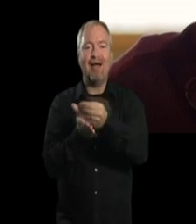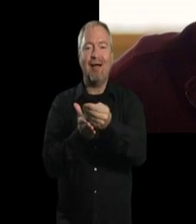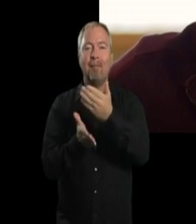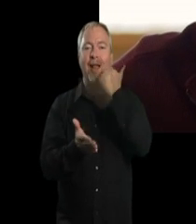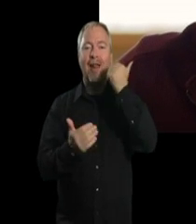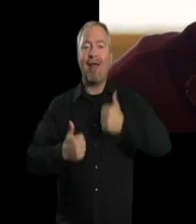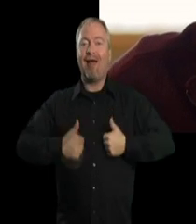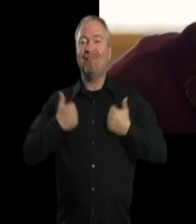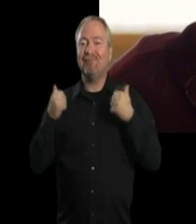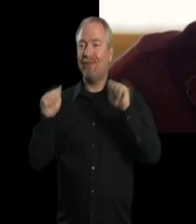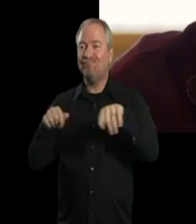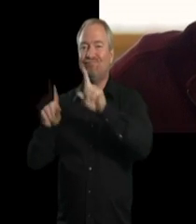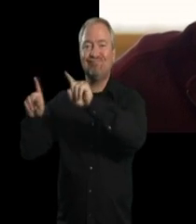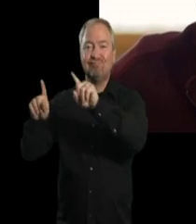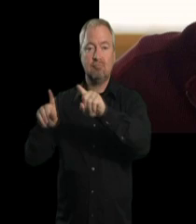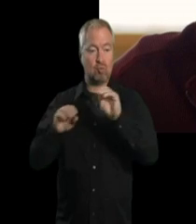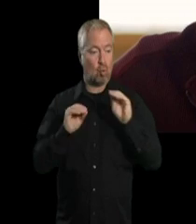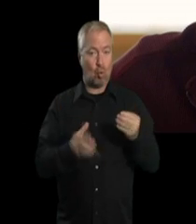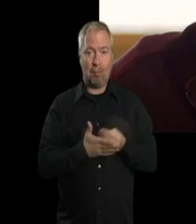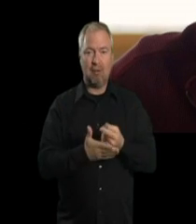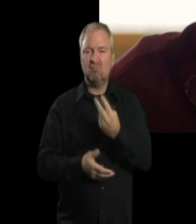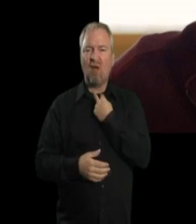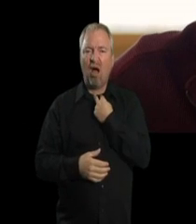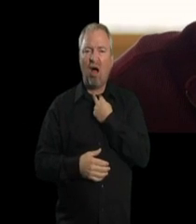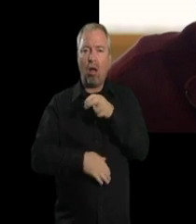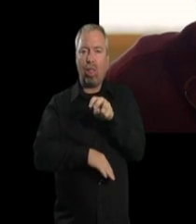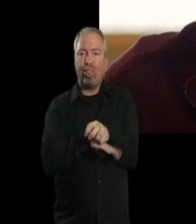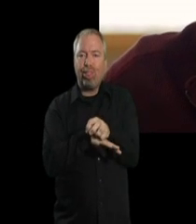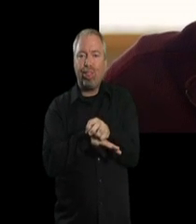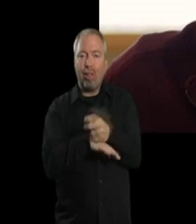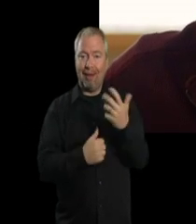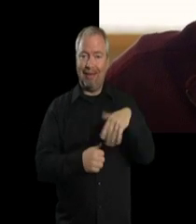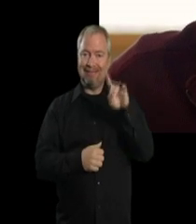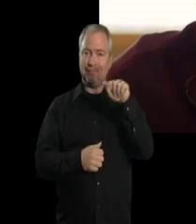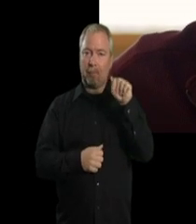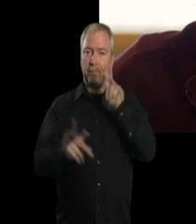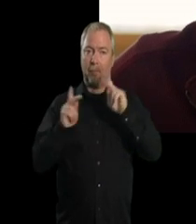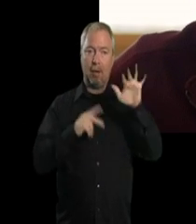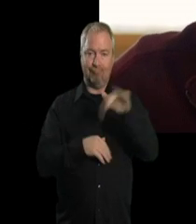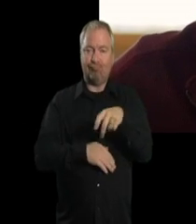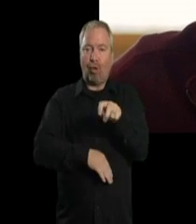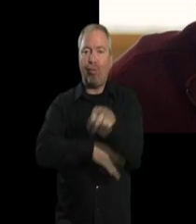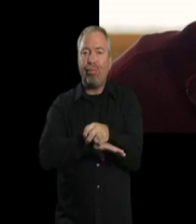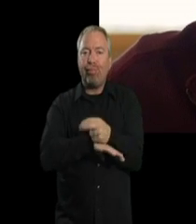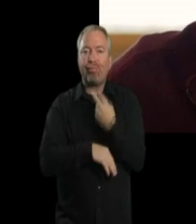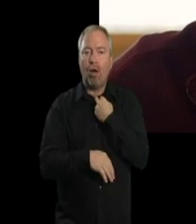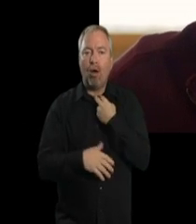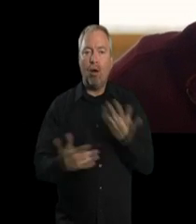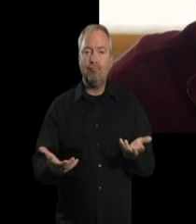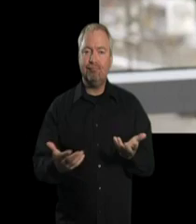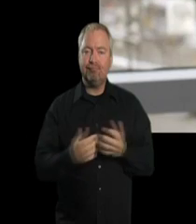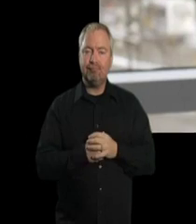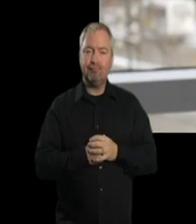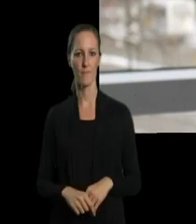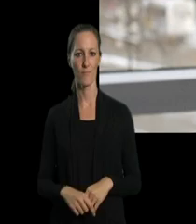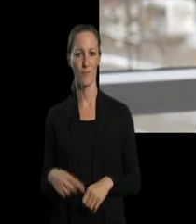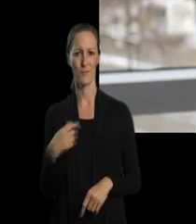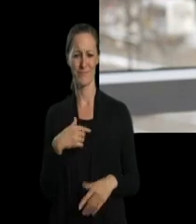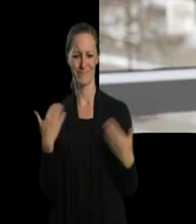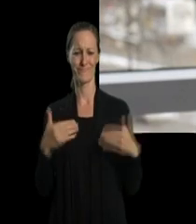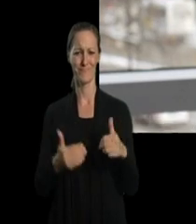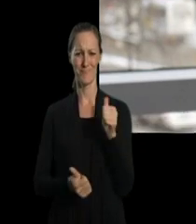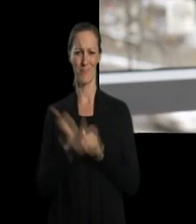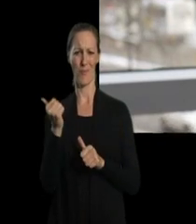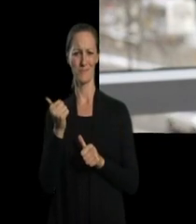live. If you don't, you're stuck. And that's where a lot of people with disabilities still are. They're stuck. We are one of